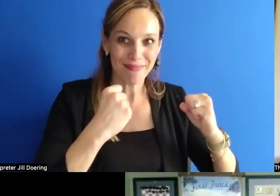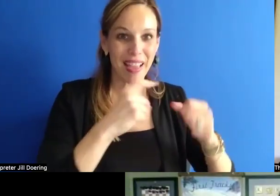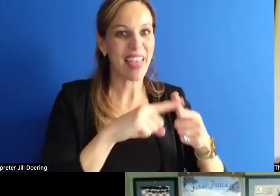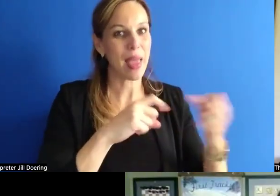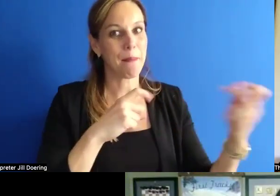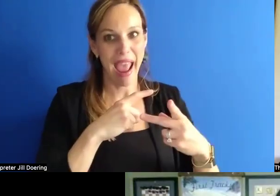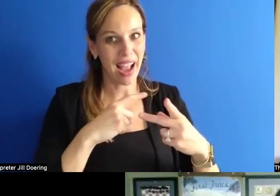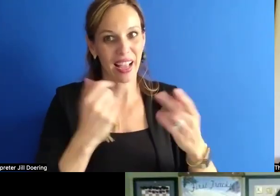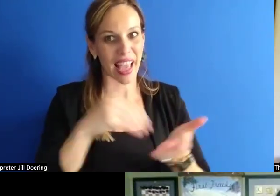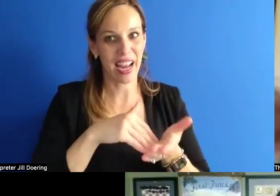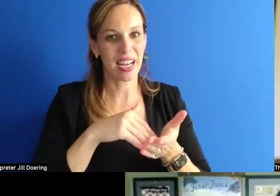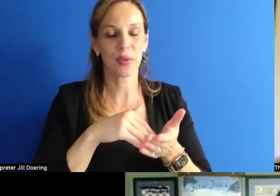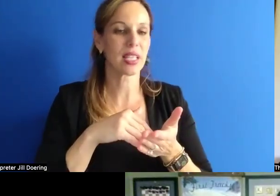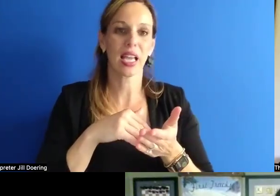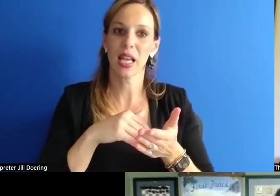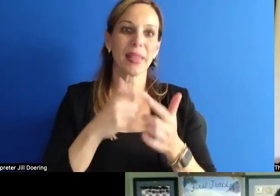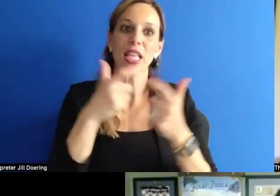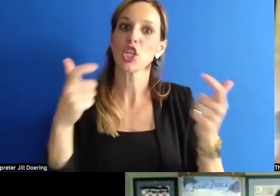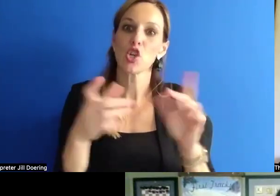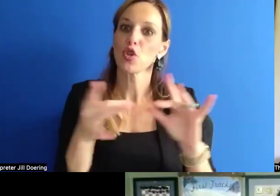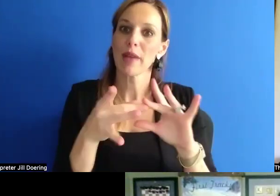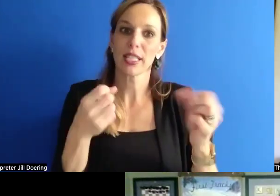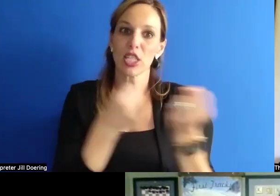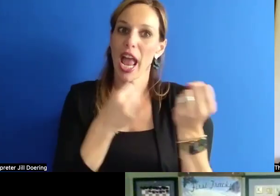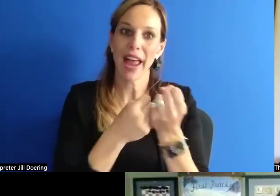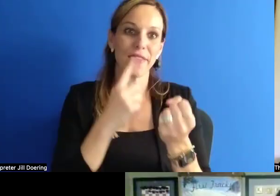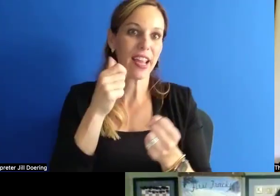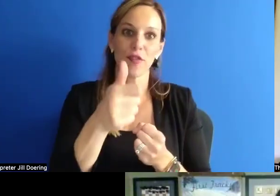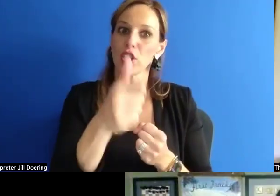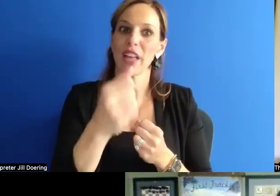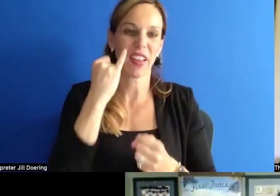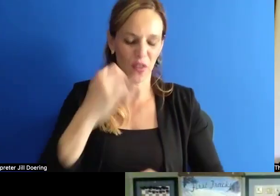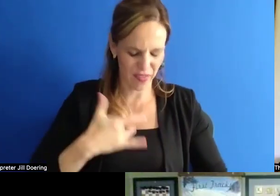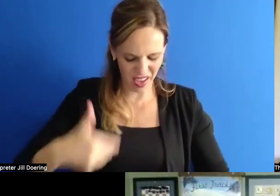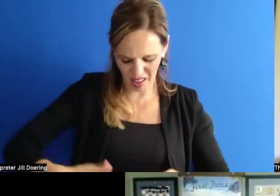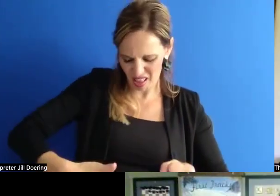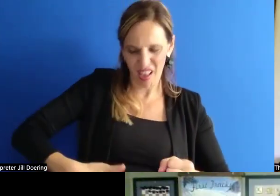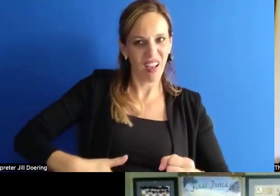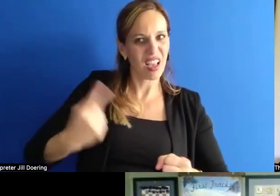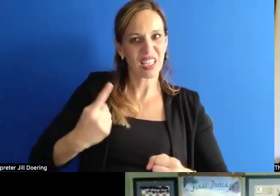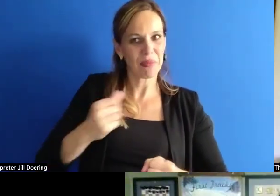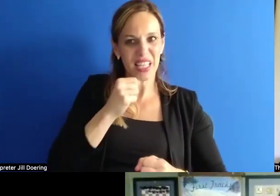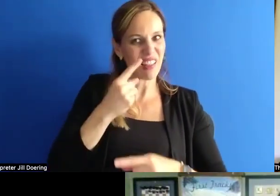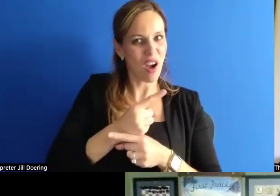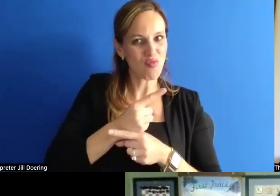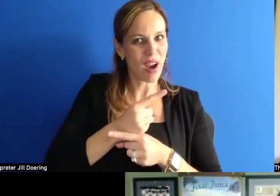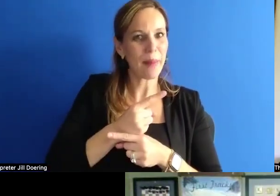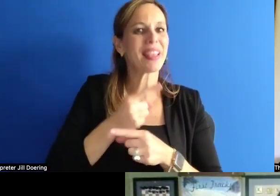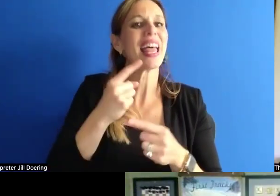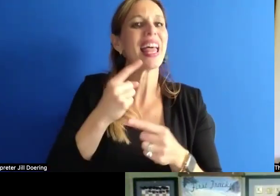her, was to advocate for yourself. If you don't feel like something's right, go in, because they made her wait till her next